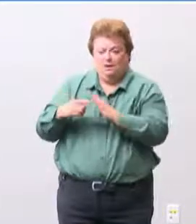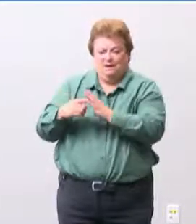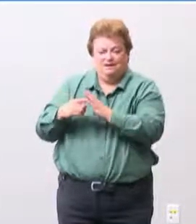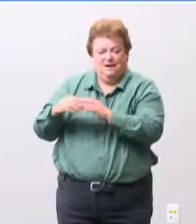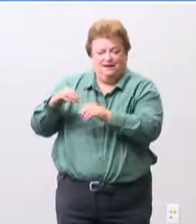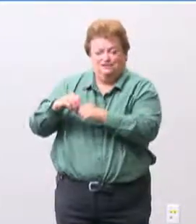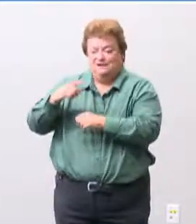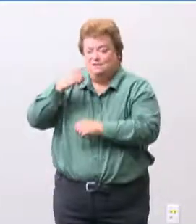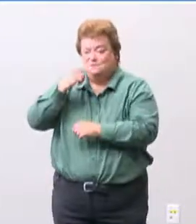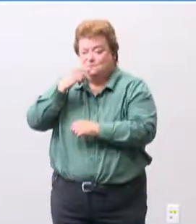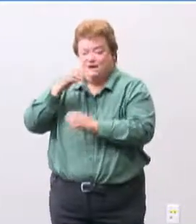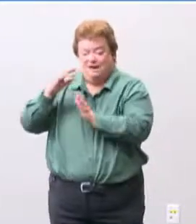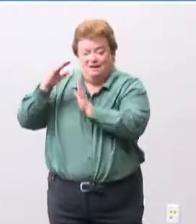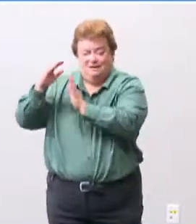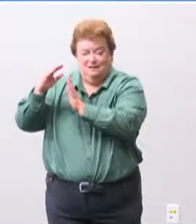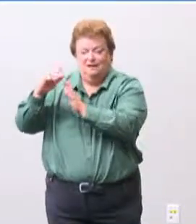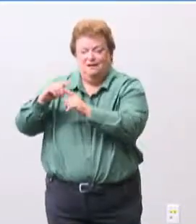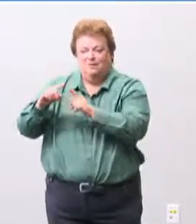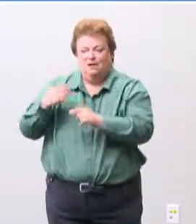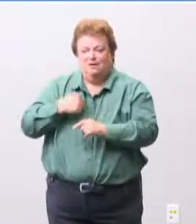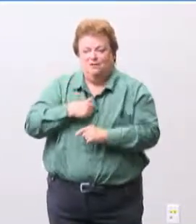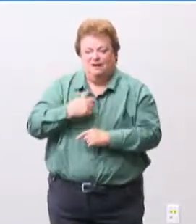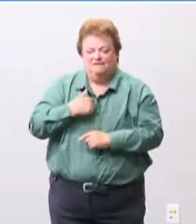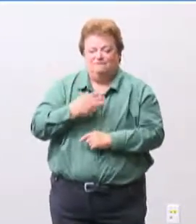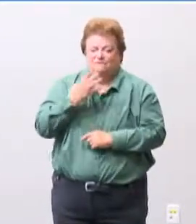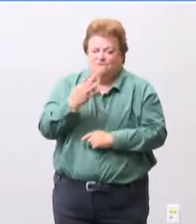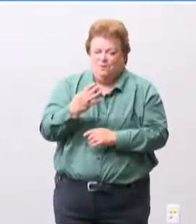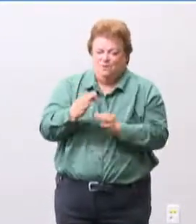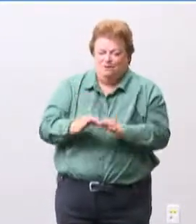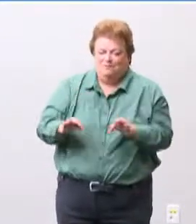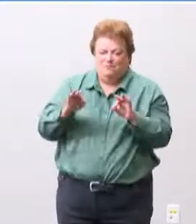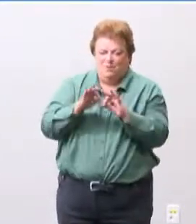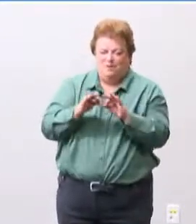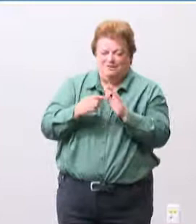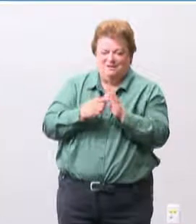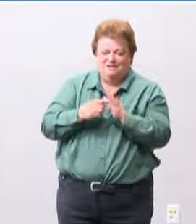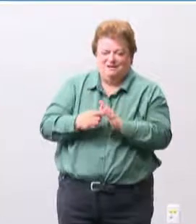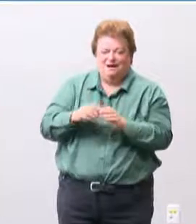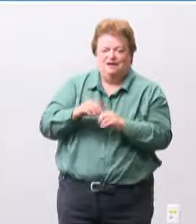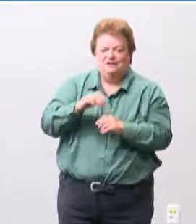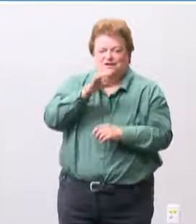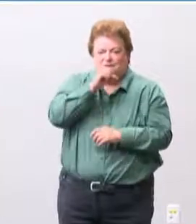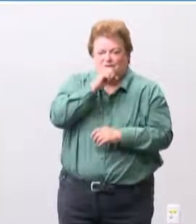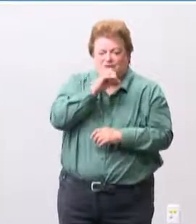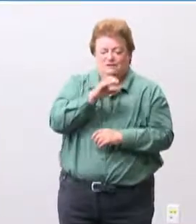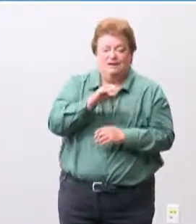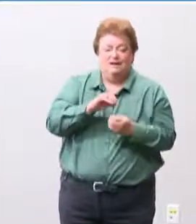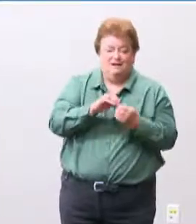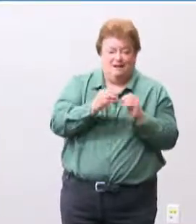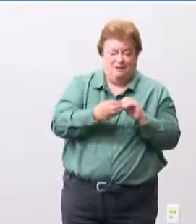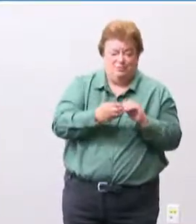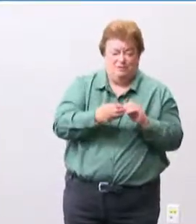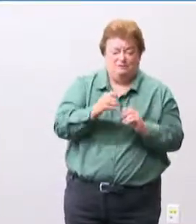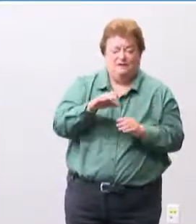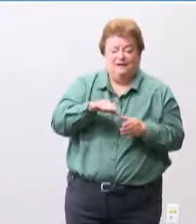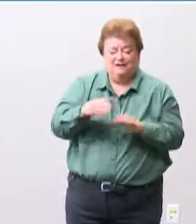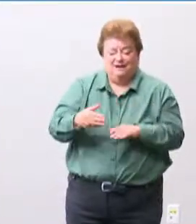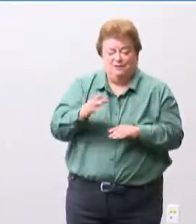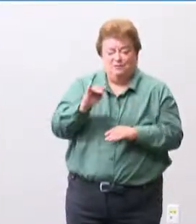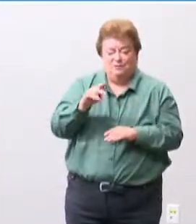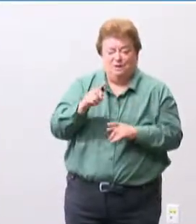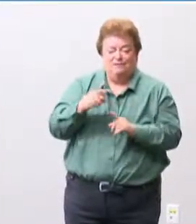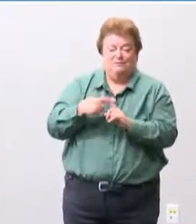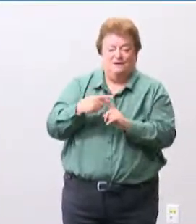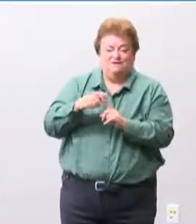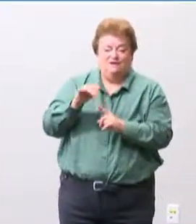category. However, we do have 4 key indicators in the orange: case rate, death rate, positivity